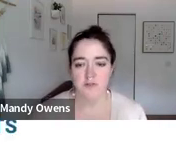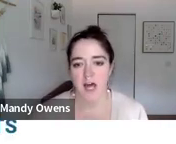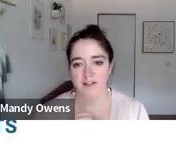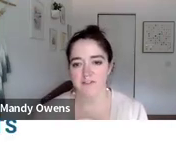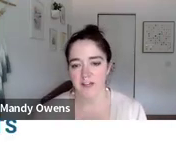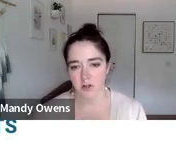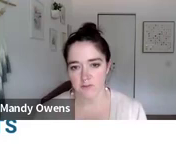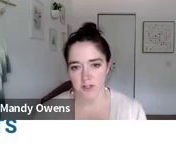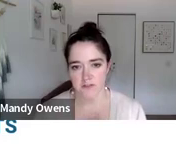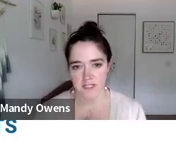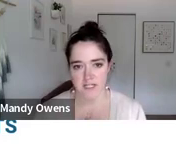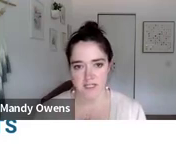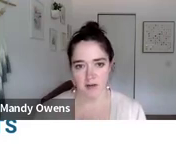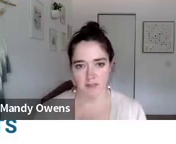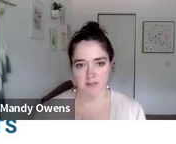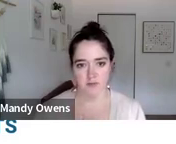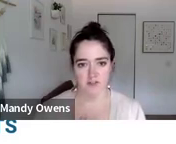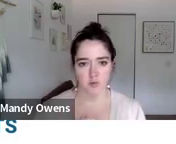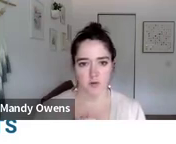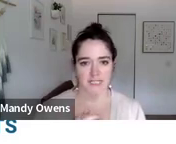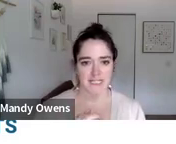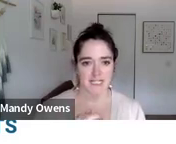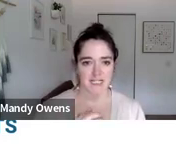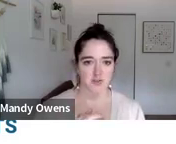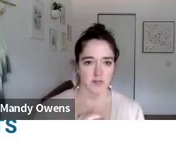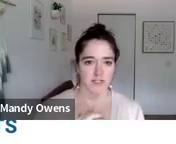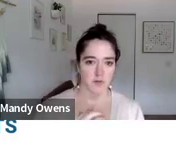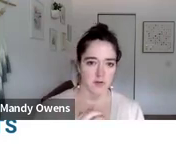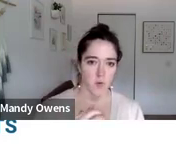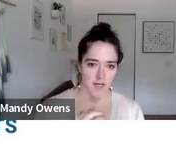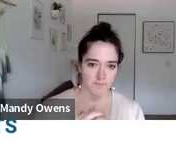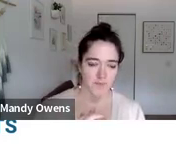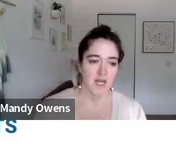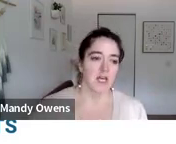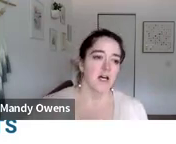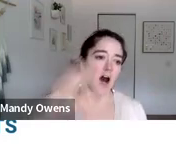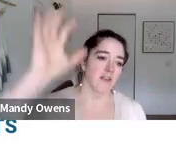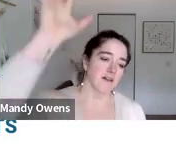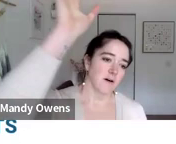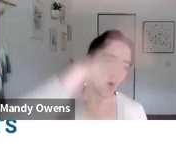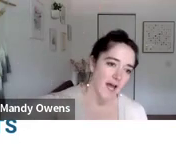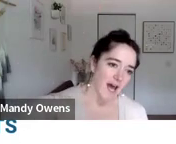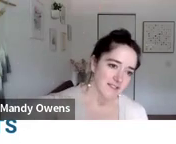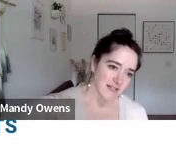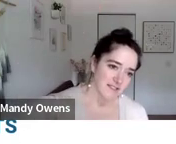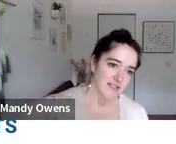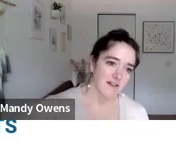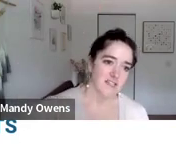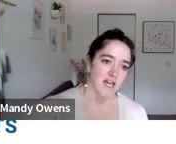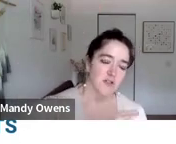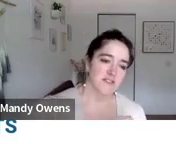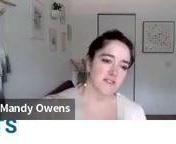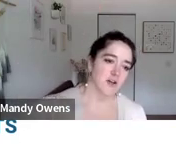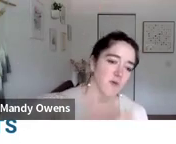people who died of a fatal overdose in King County between 2019 and 2021, on the y-axis, the